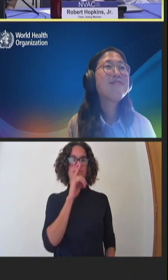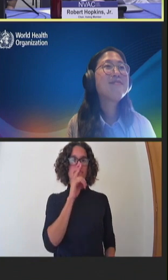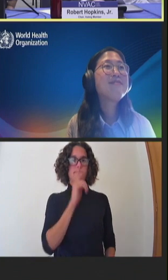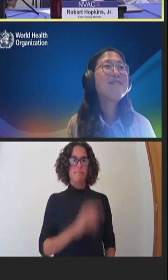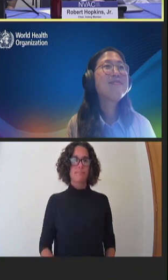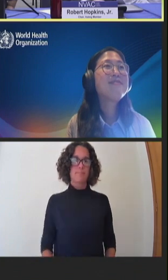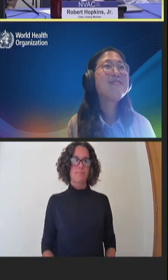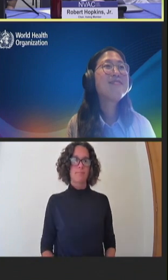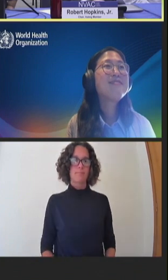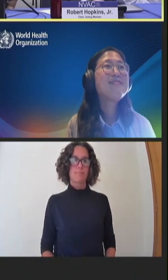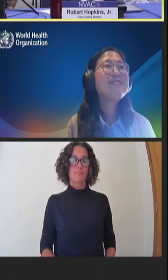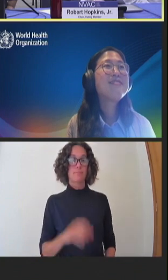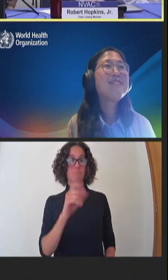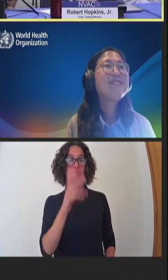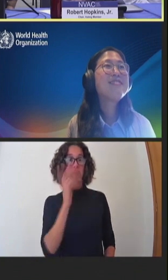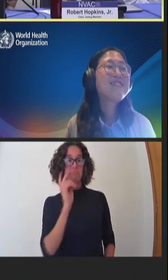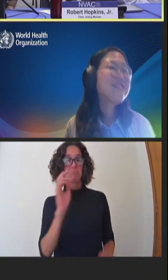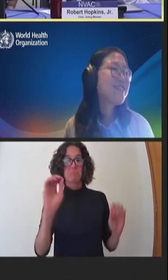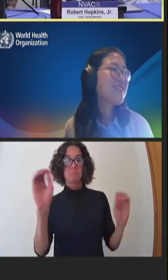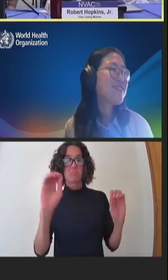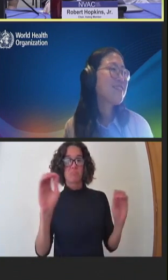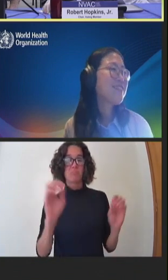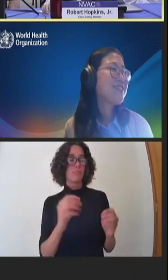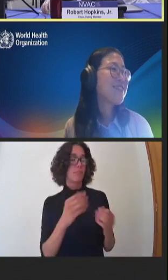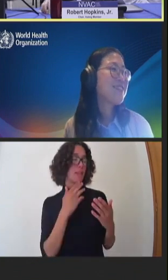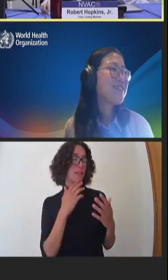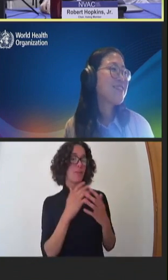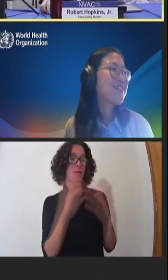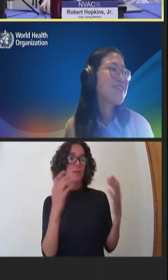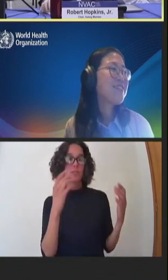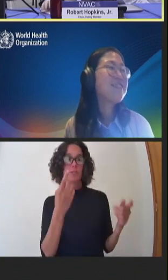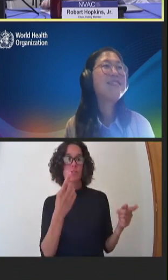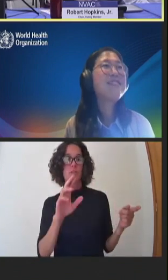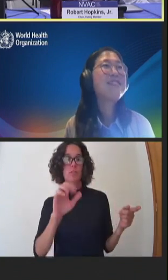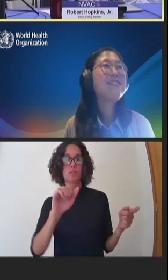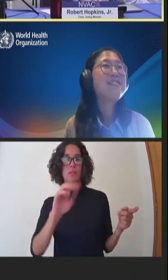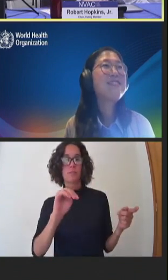Not seeing any. Thank you very much for your time and your presentation.